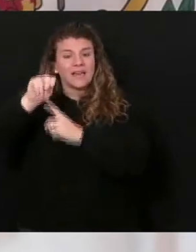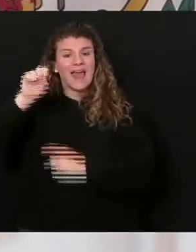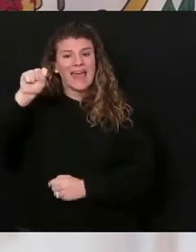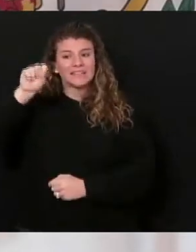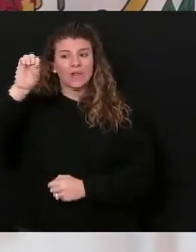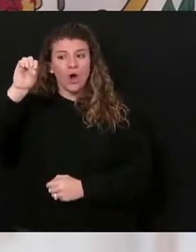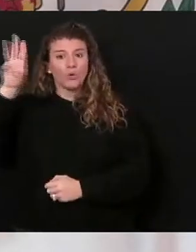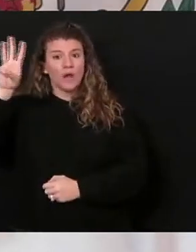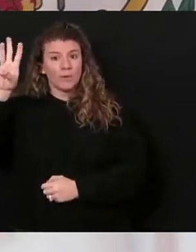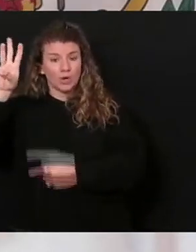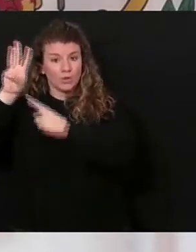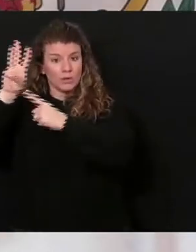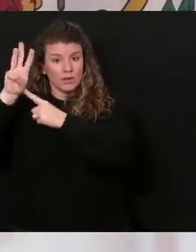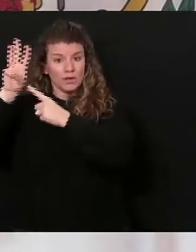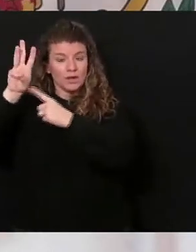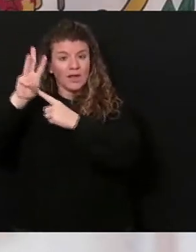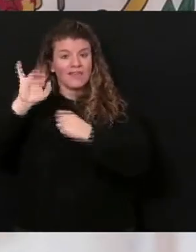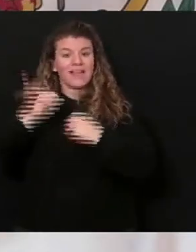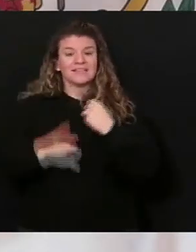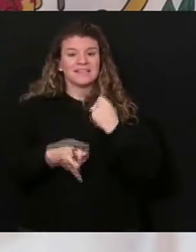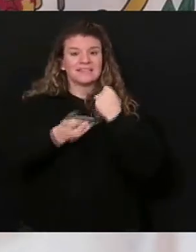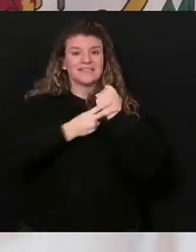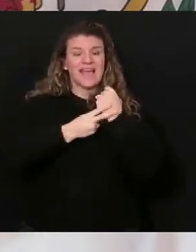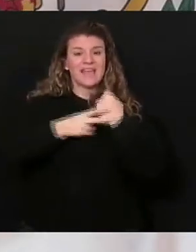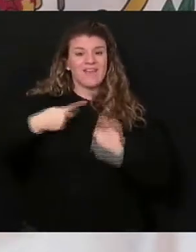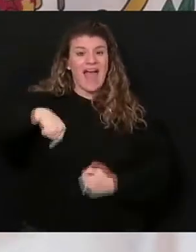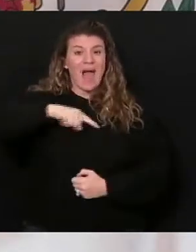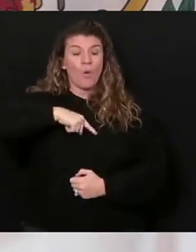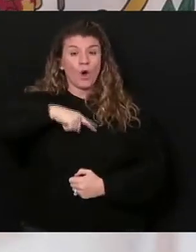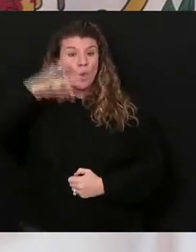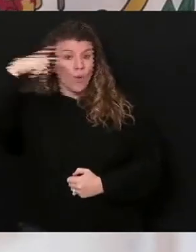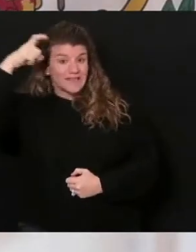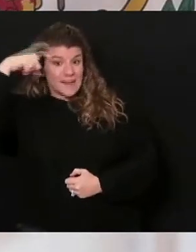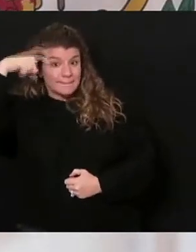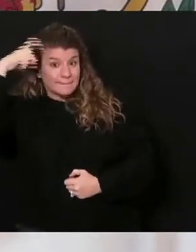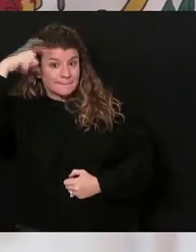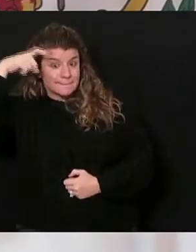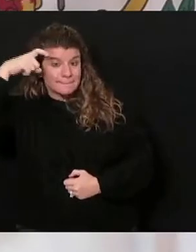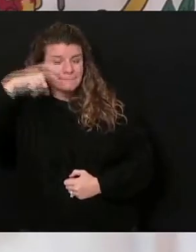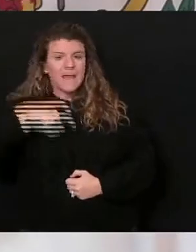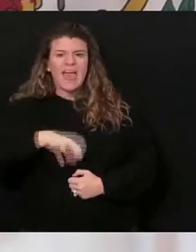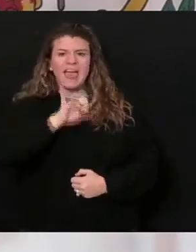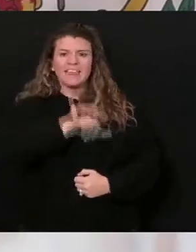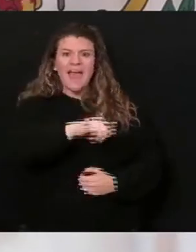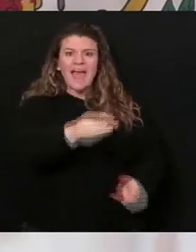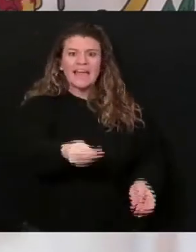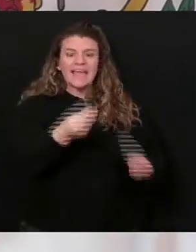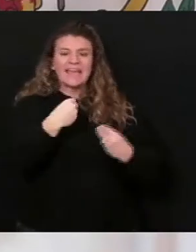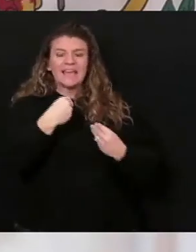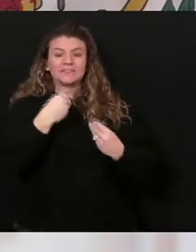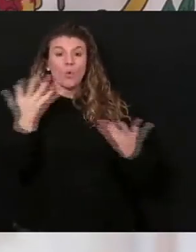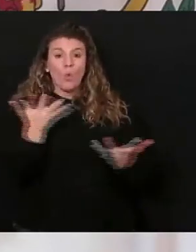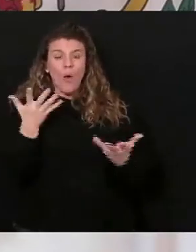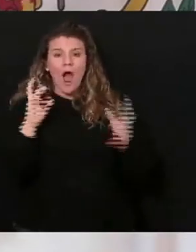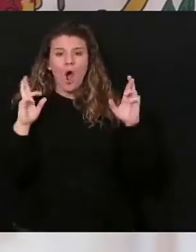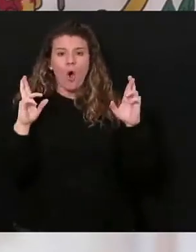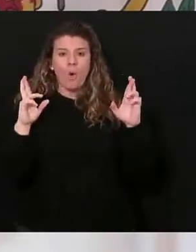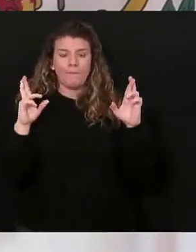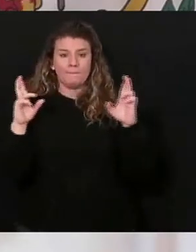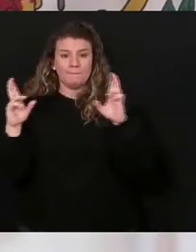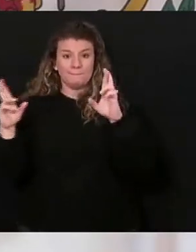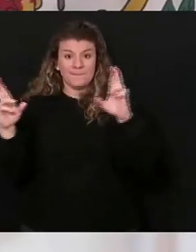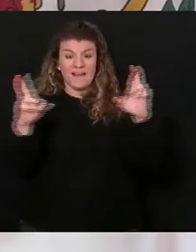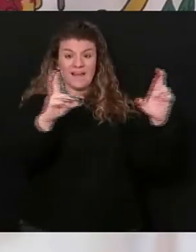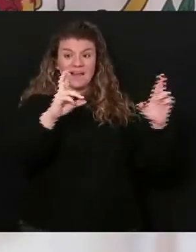SOW, Operation Save Our Wisdom, that really gave hope to the people that are